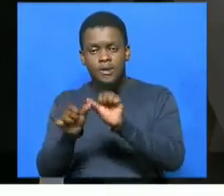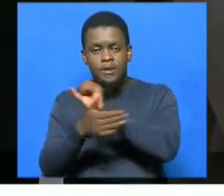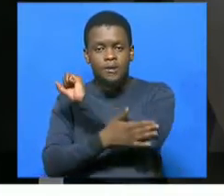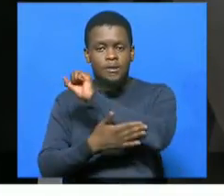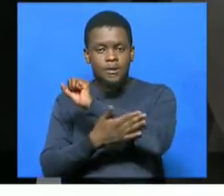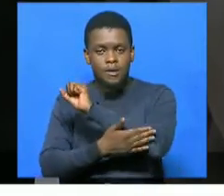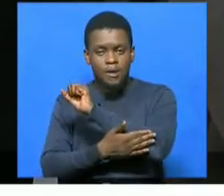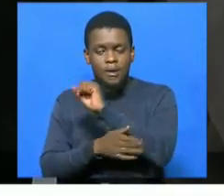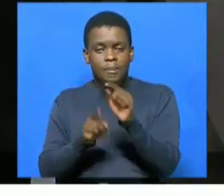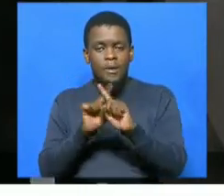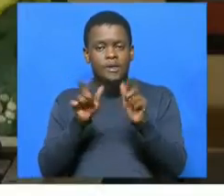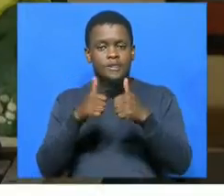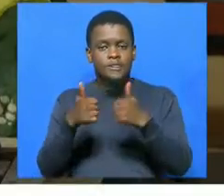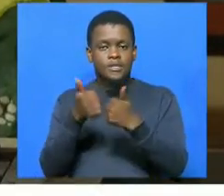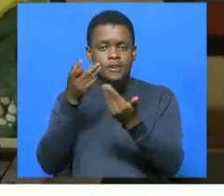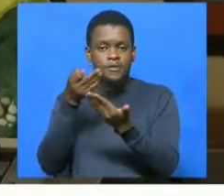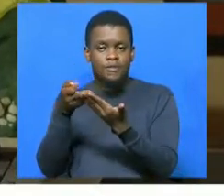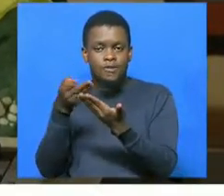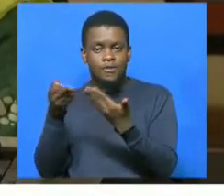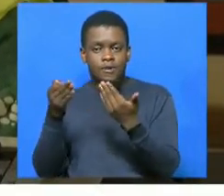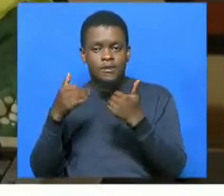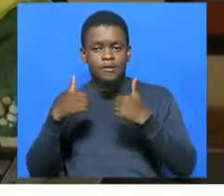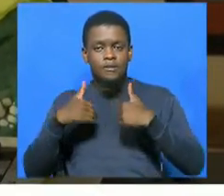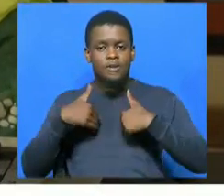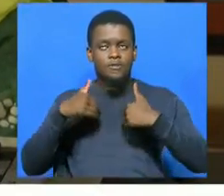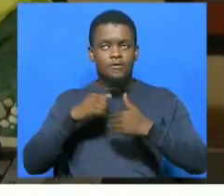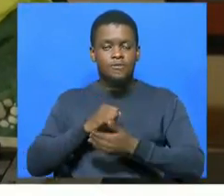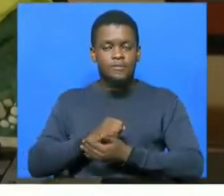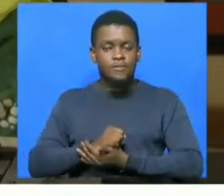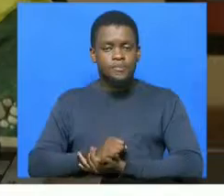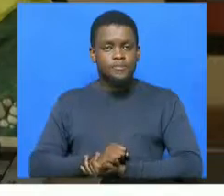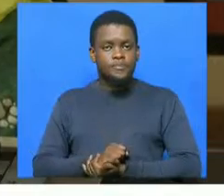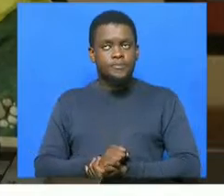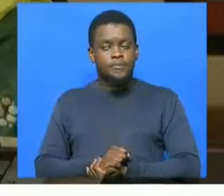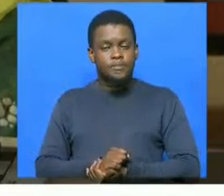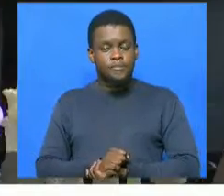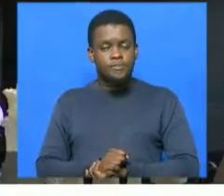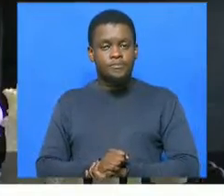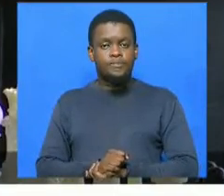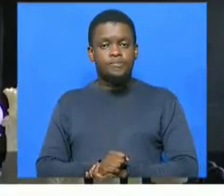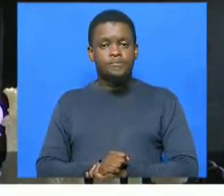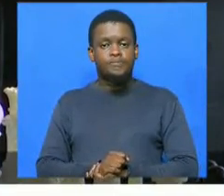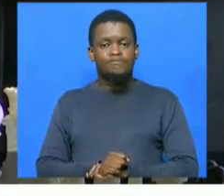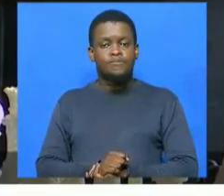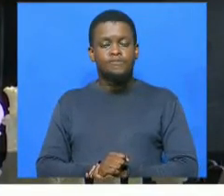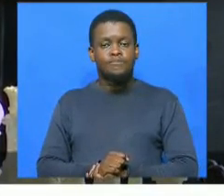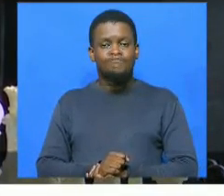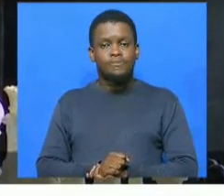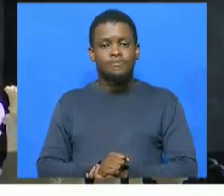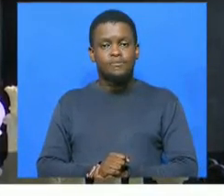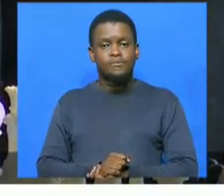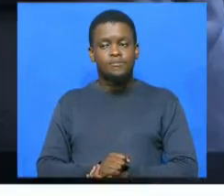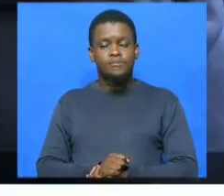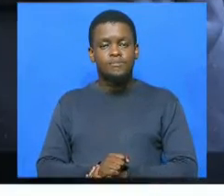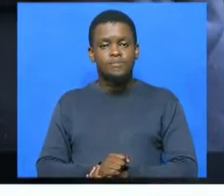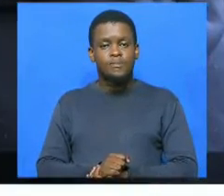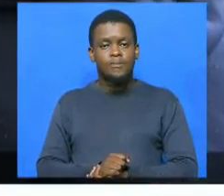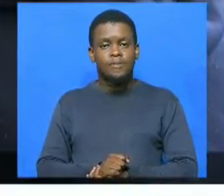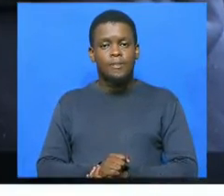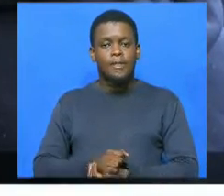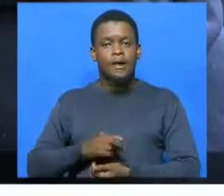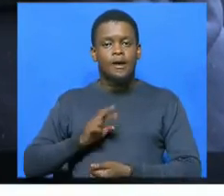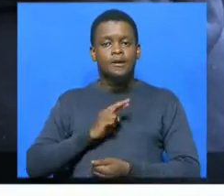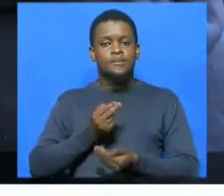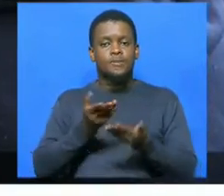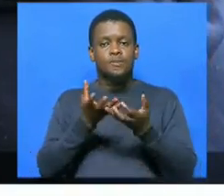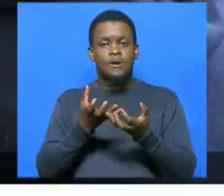financially challenged. Our lady primary. Our intention is to go as far as Boseronga,